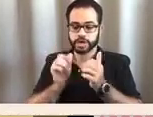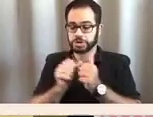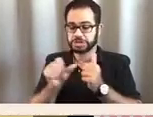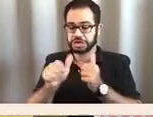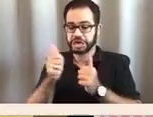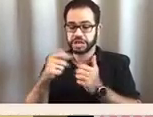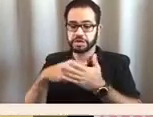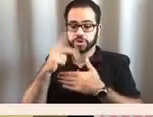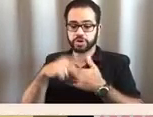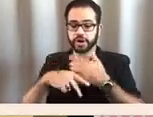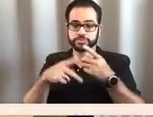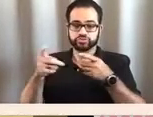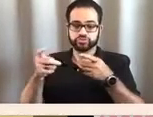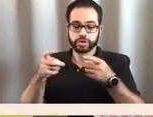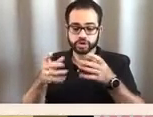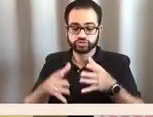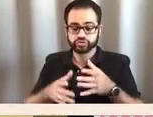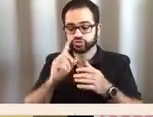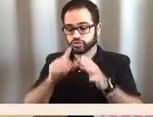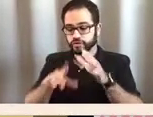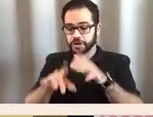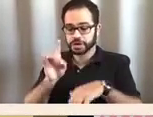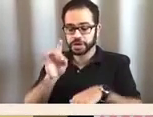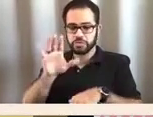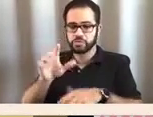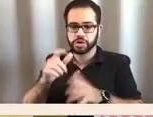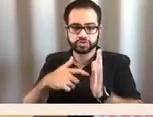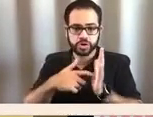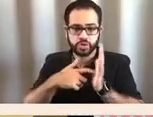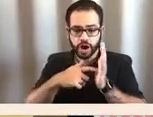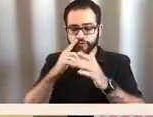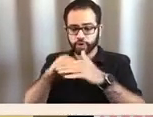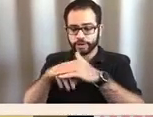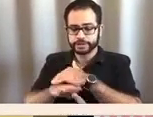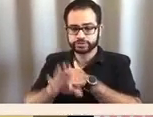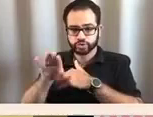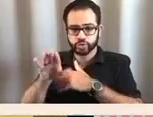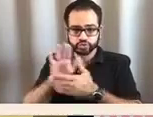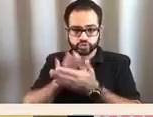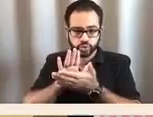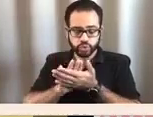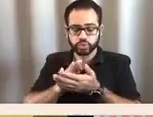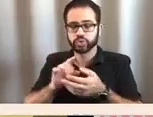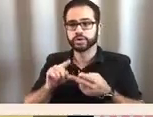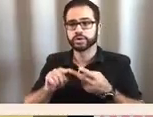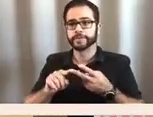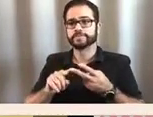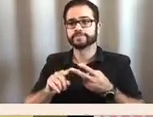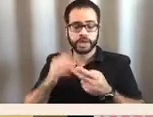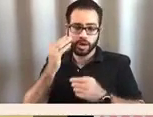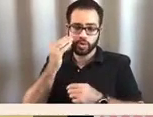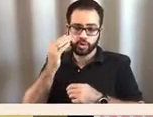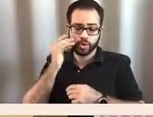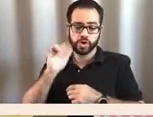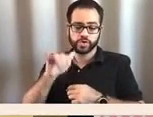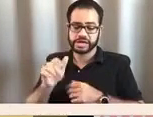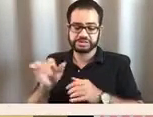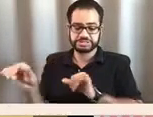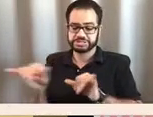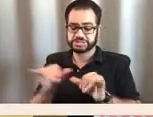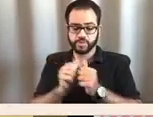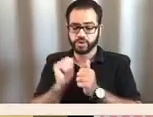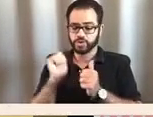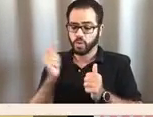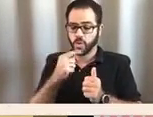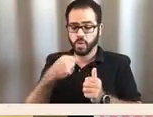program directors to find out what are the criteria to enter those institutions. And knowing that, just like with all of us,